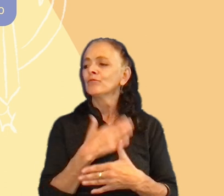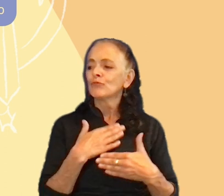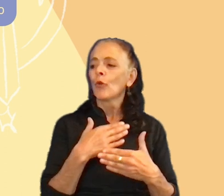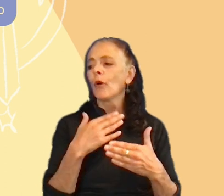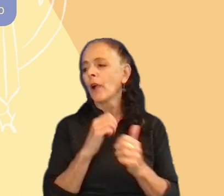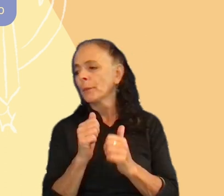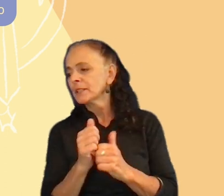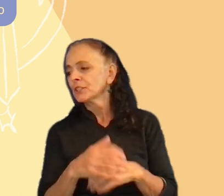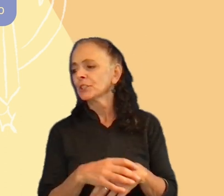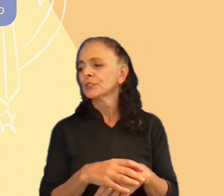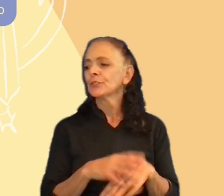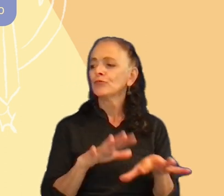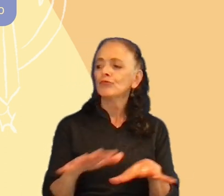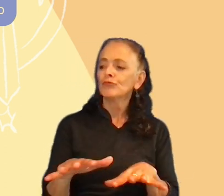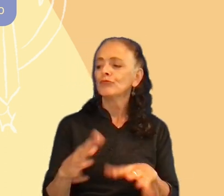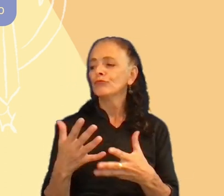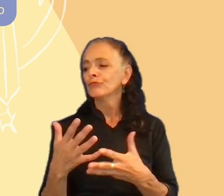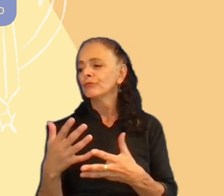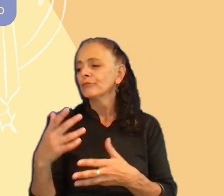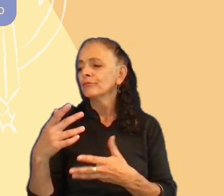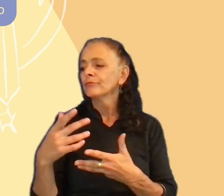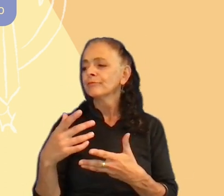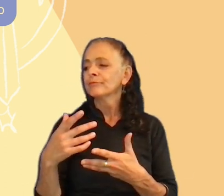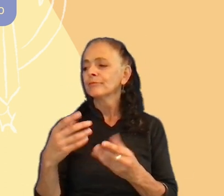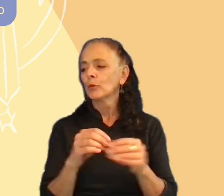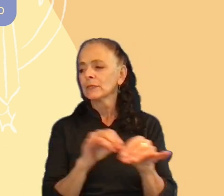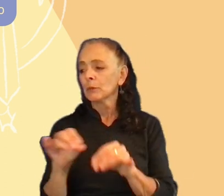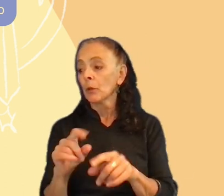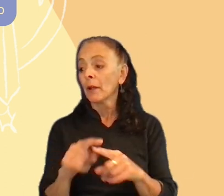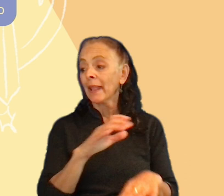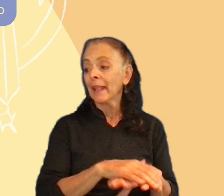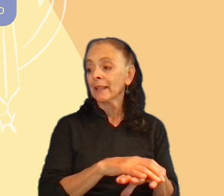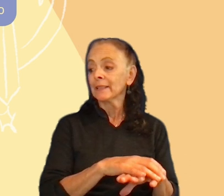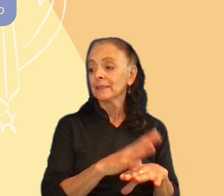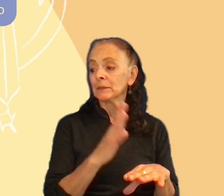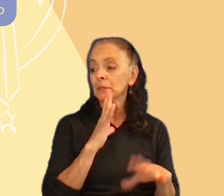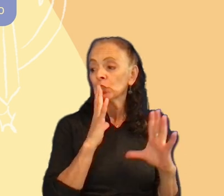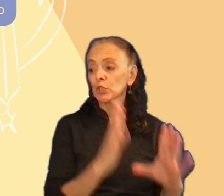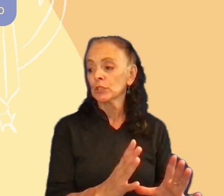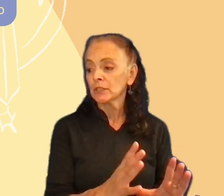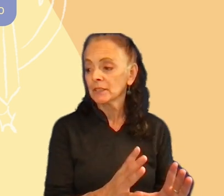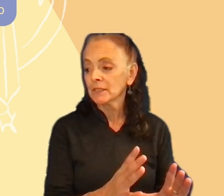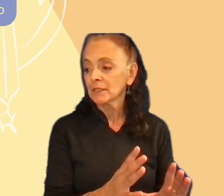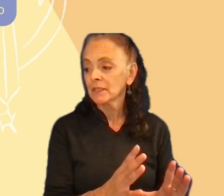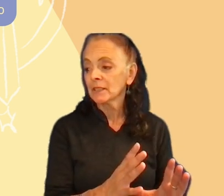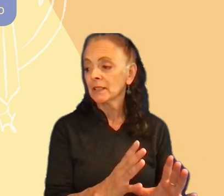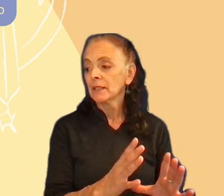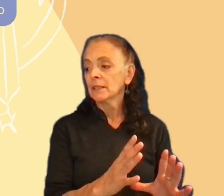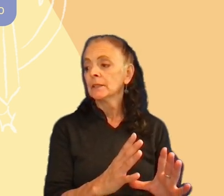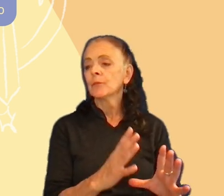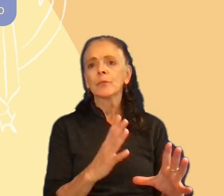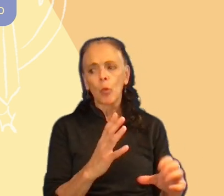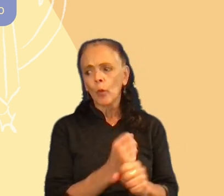pastime and they're more similar the english speakers uh winning also is a goal but they